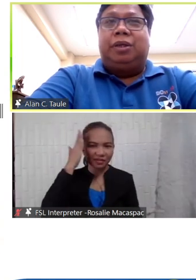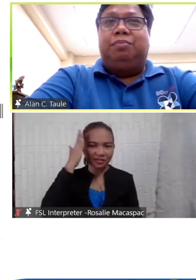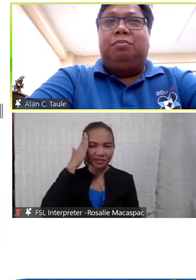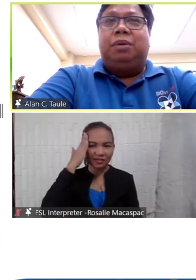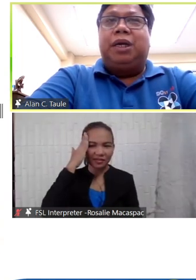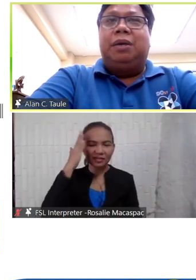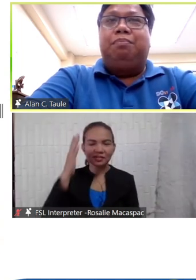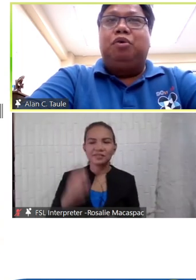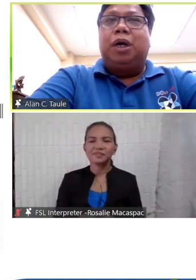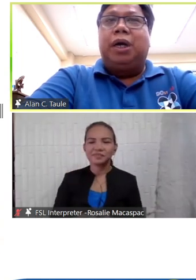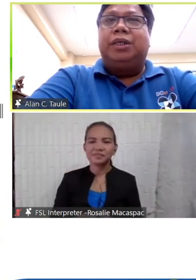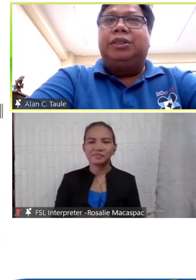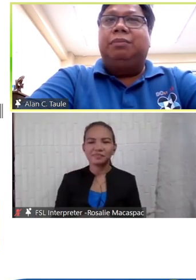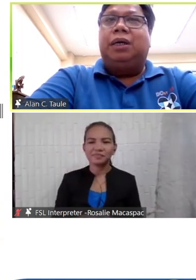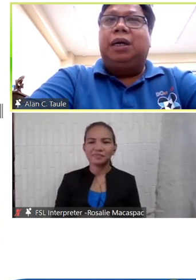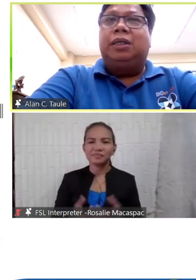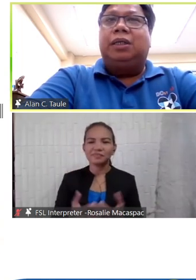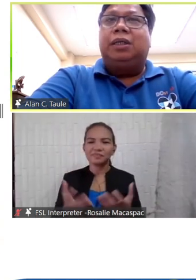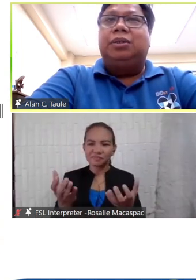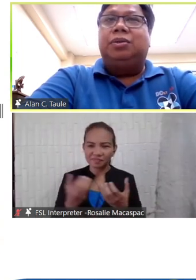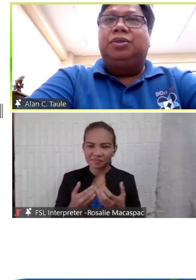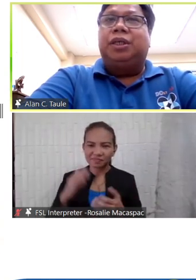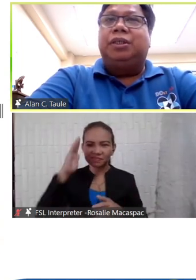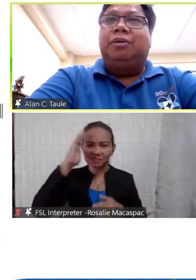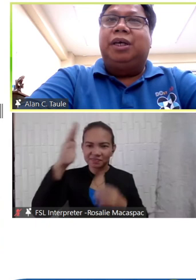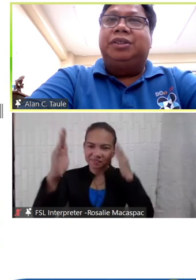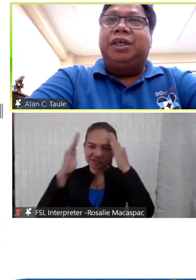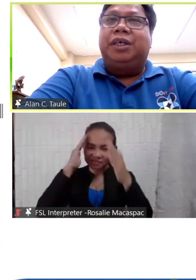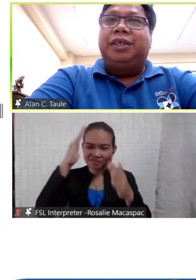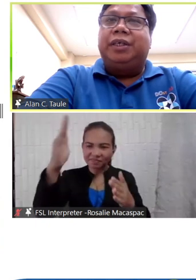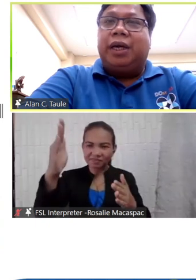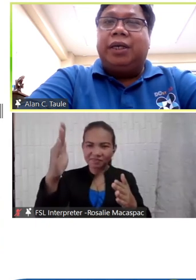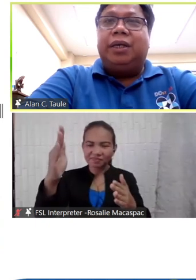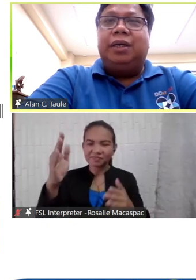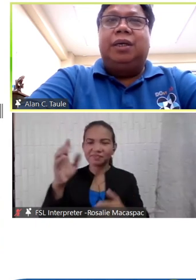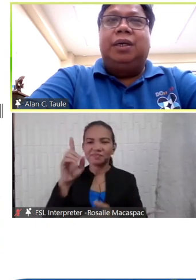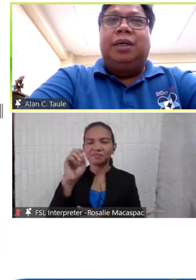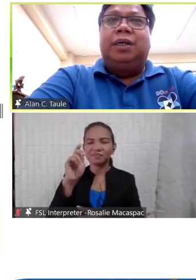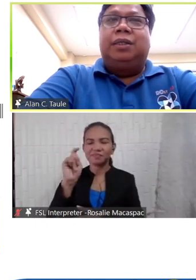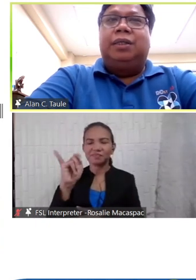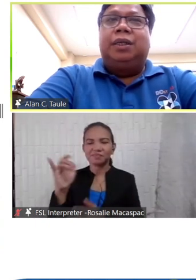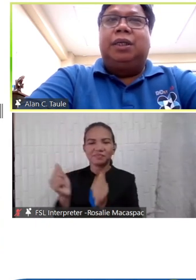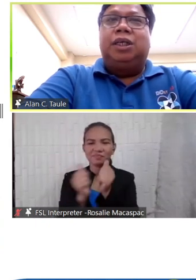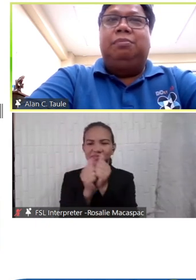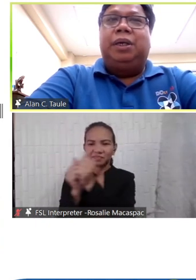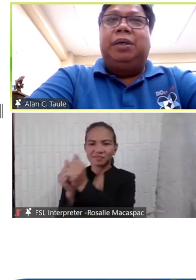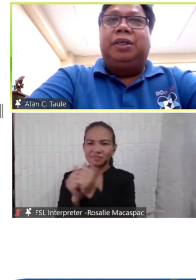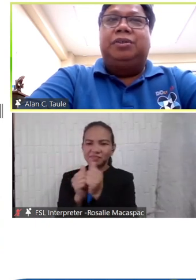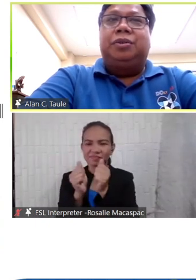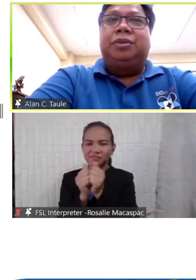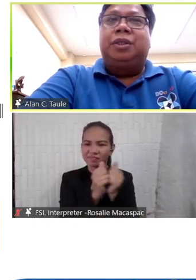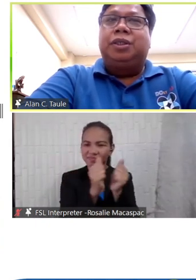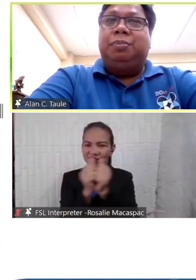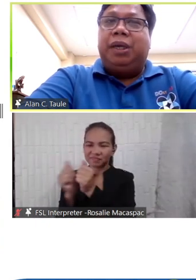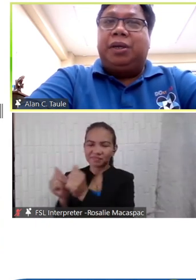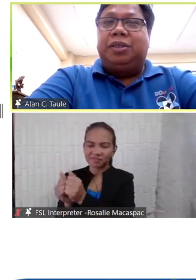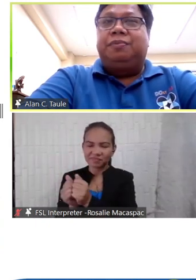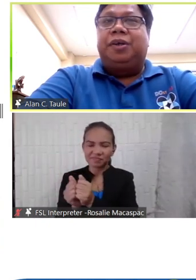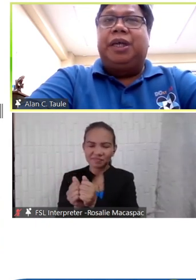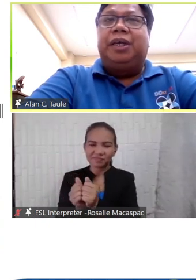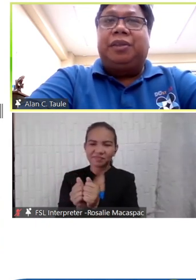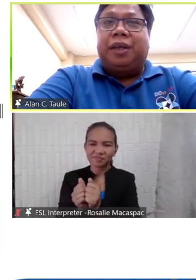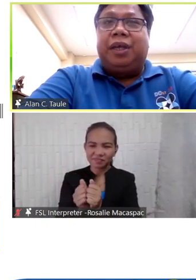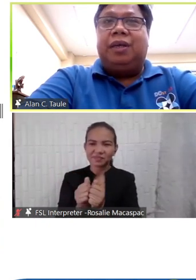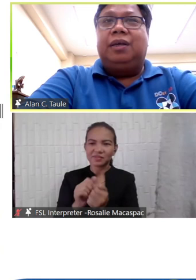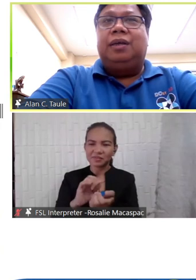Nais ko rin pong magbigay pugay sa mga kasamahan ko sa DOST-STII na nagsilbing resource speakers